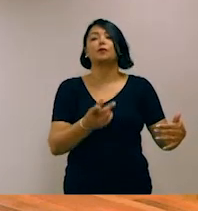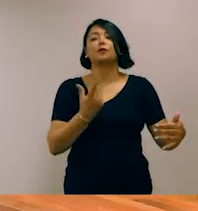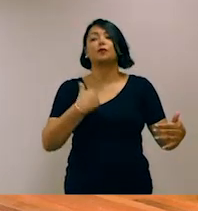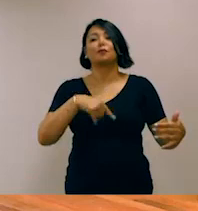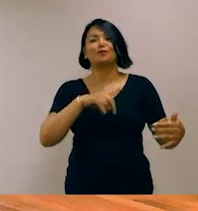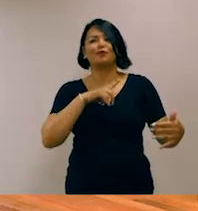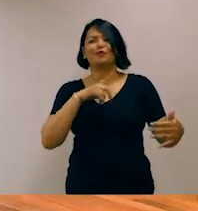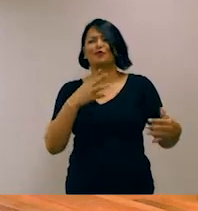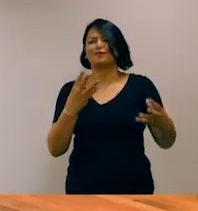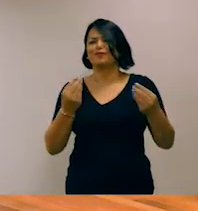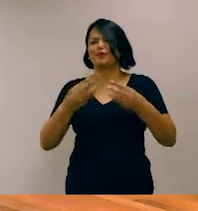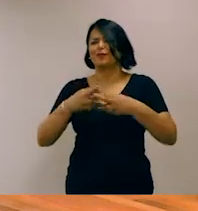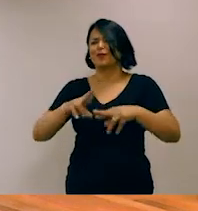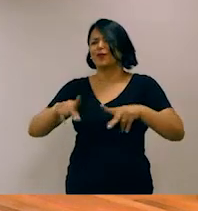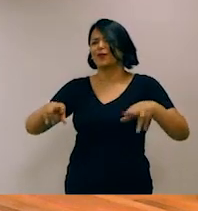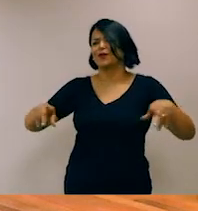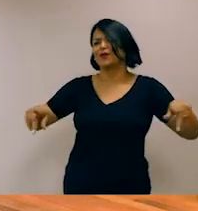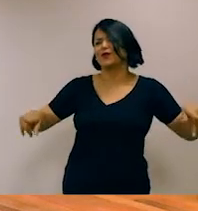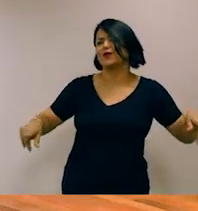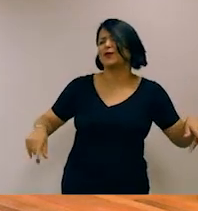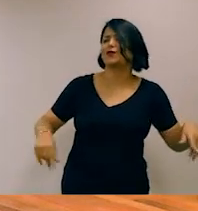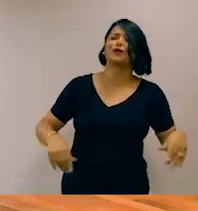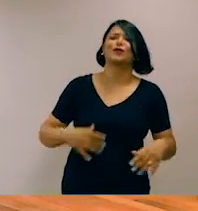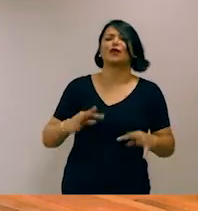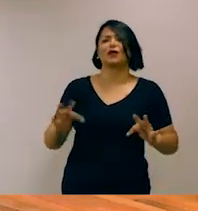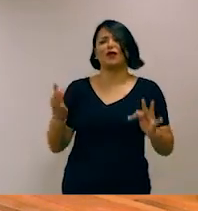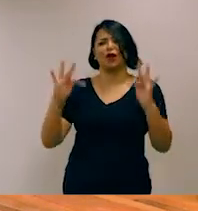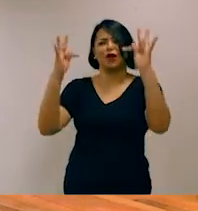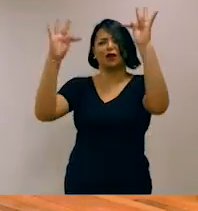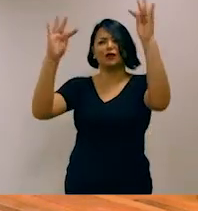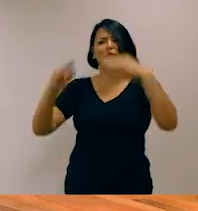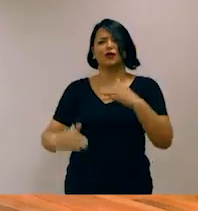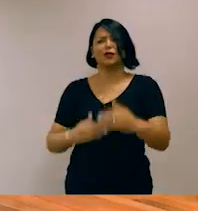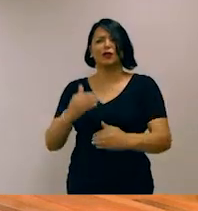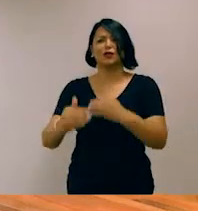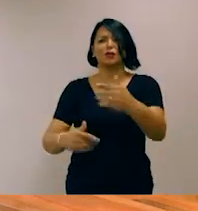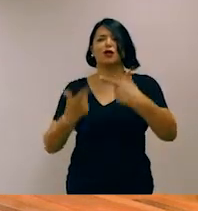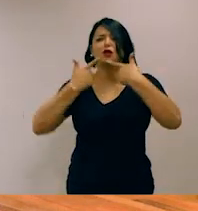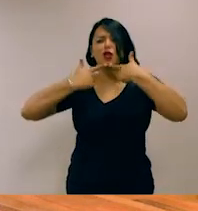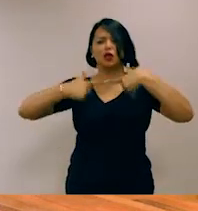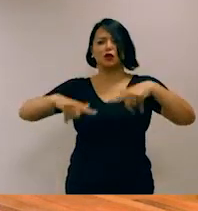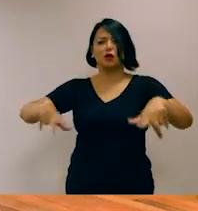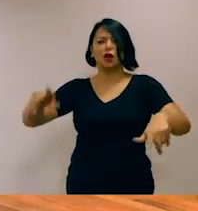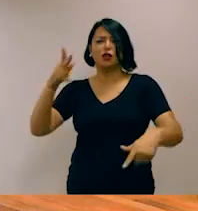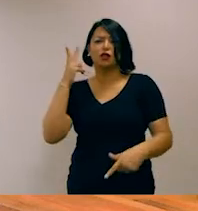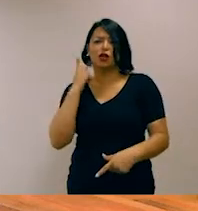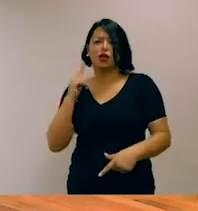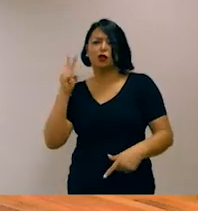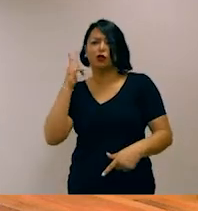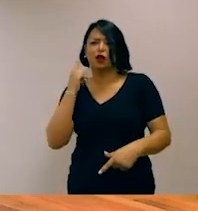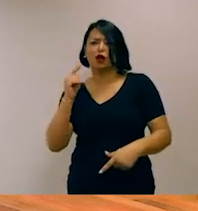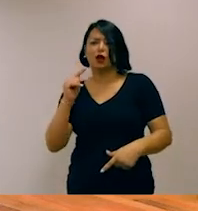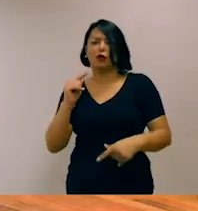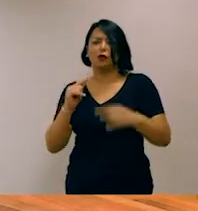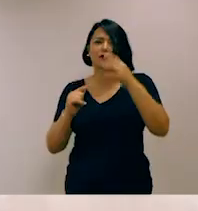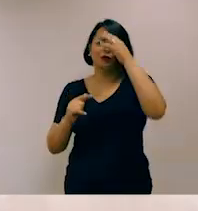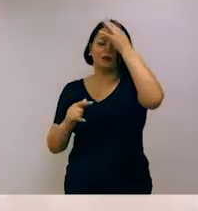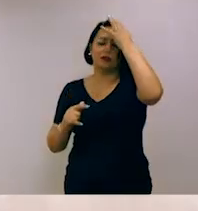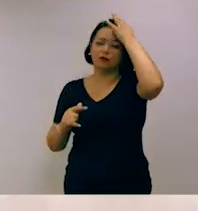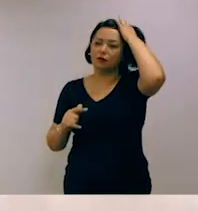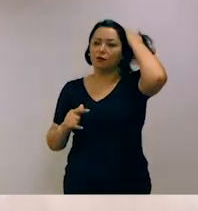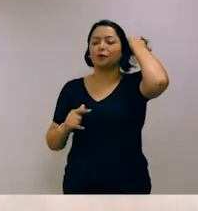phase, we apply many techniques of natural language processing, of NLP,